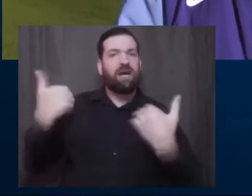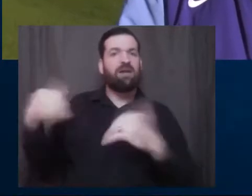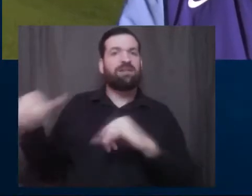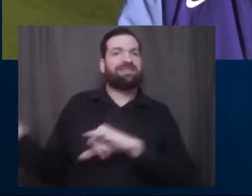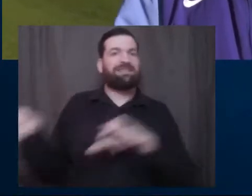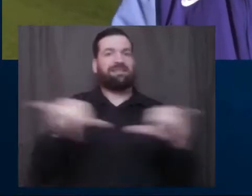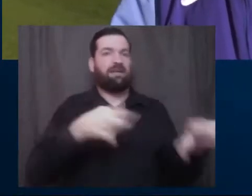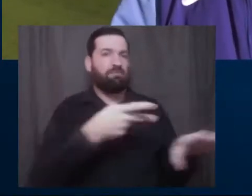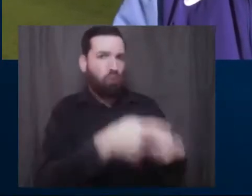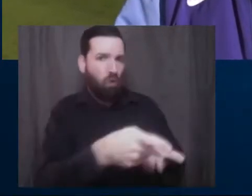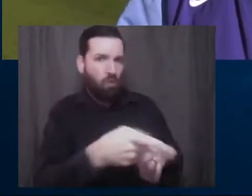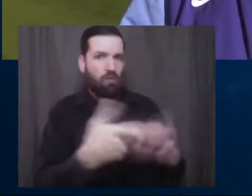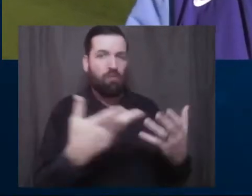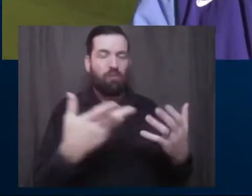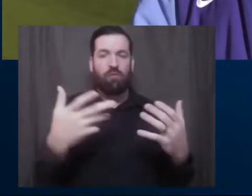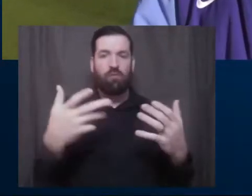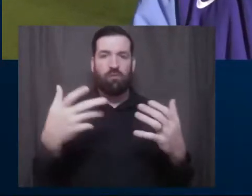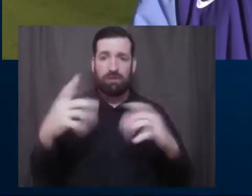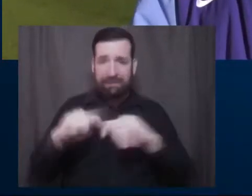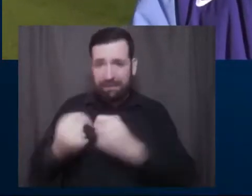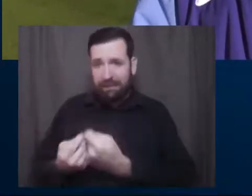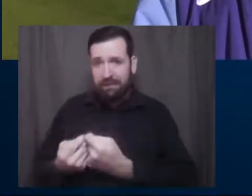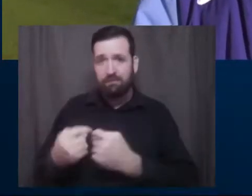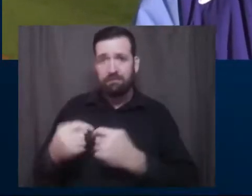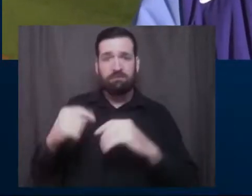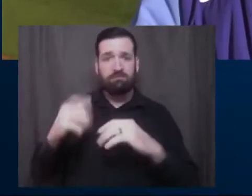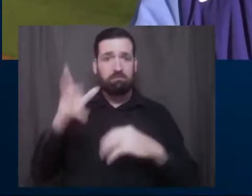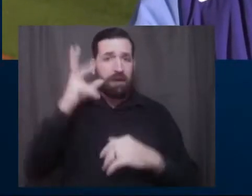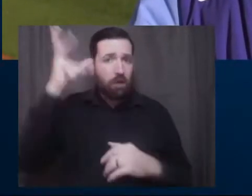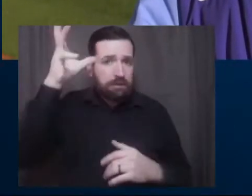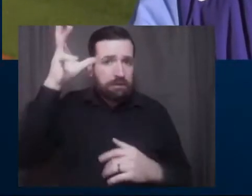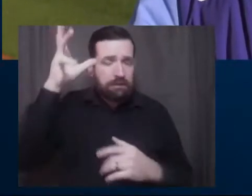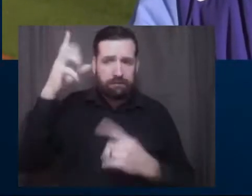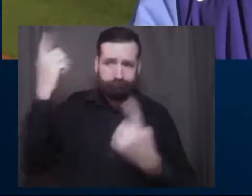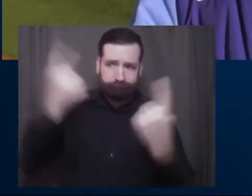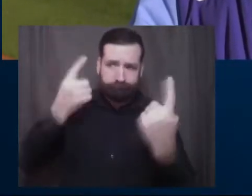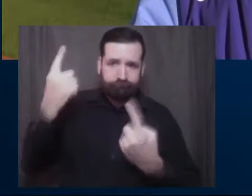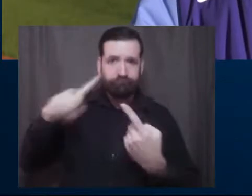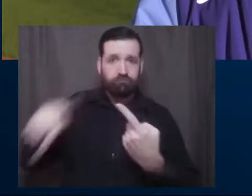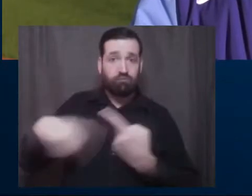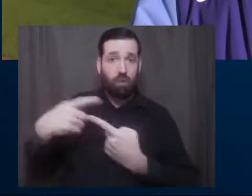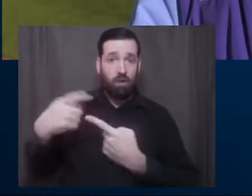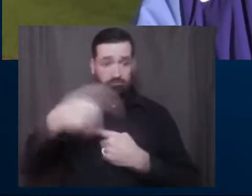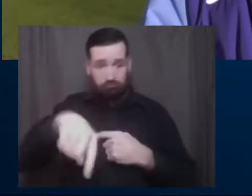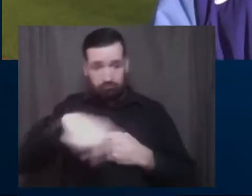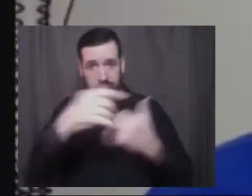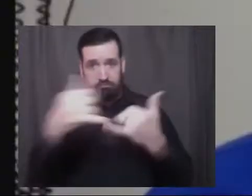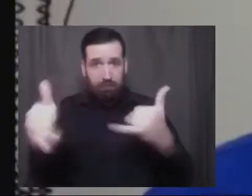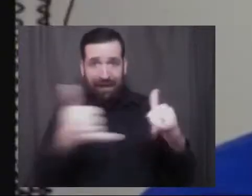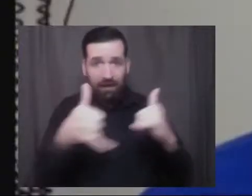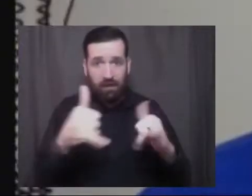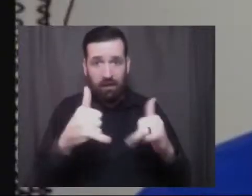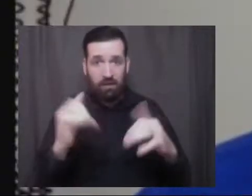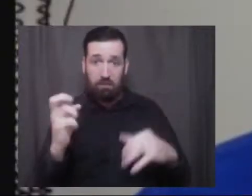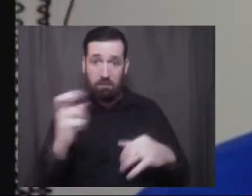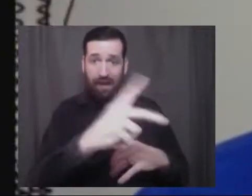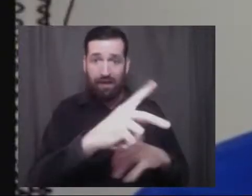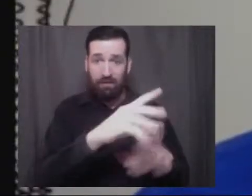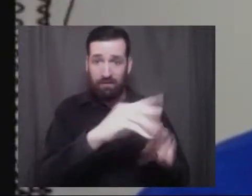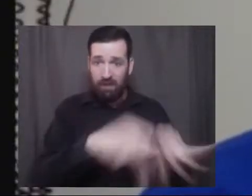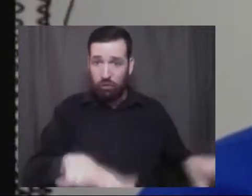teens, our parents should keep in mind when it comes to putting their kids out on the field, getting them back? Yeah, so it's always the same thing,